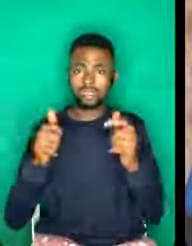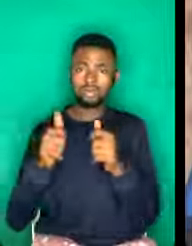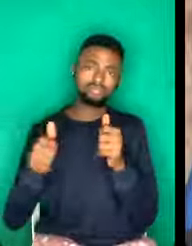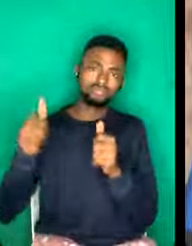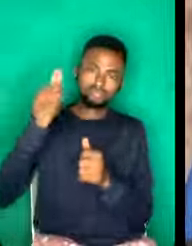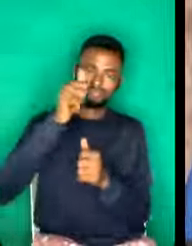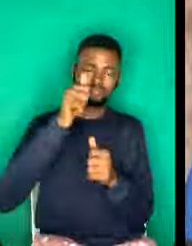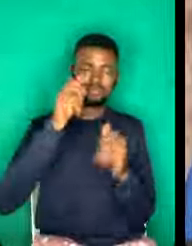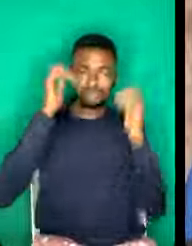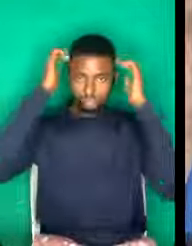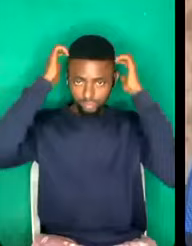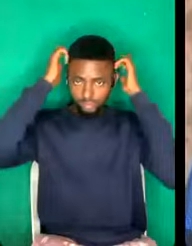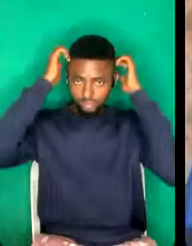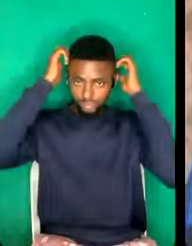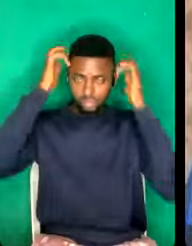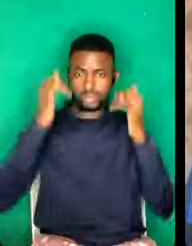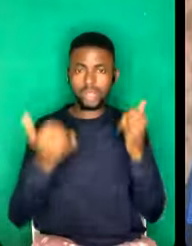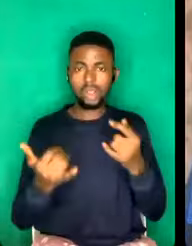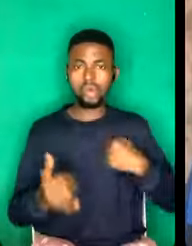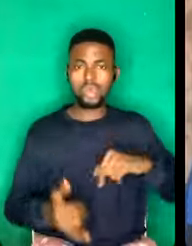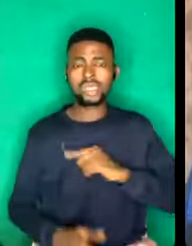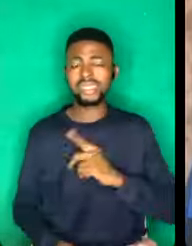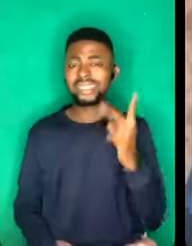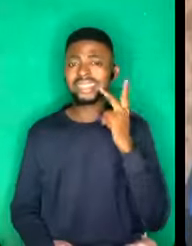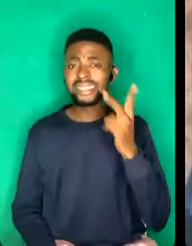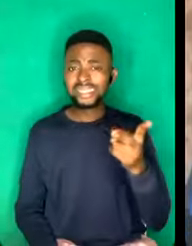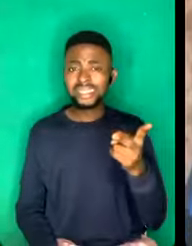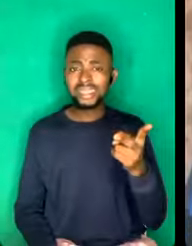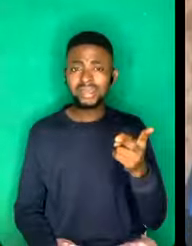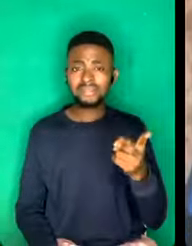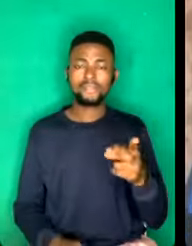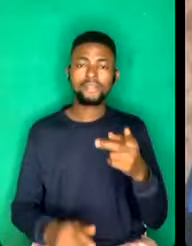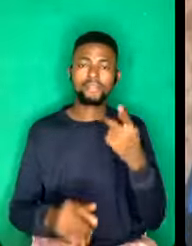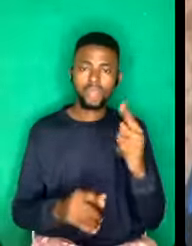we see the language.